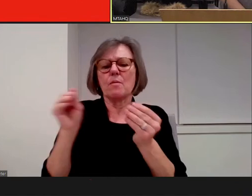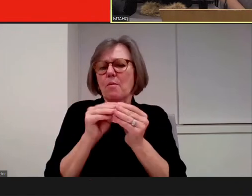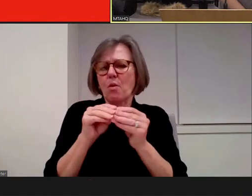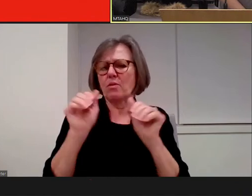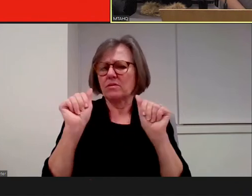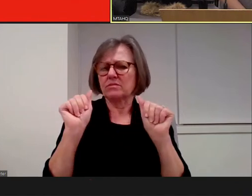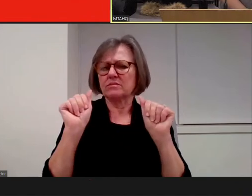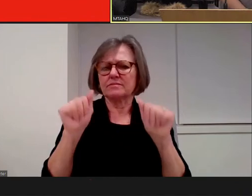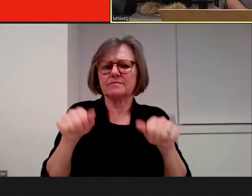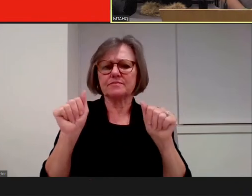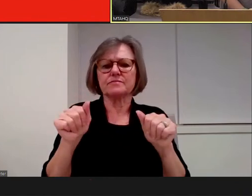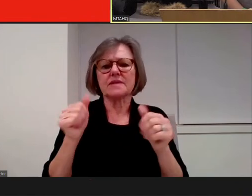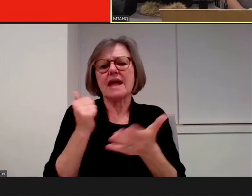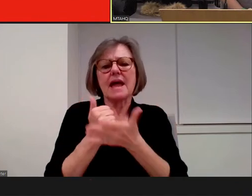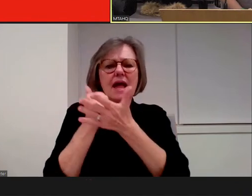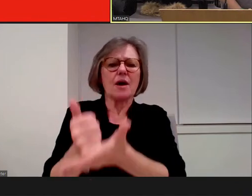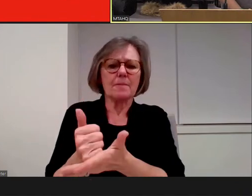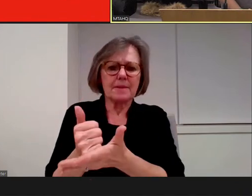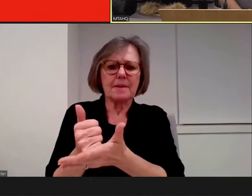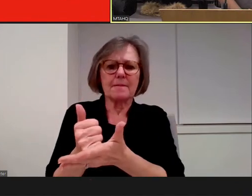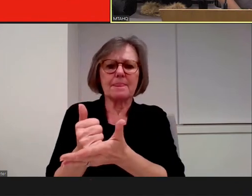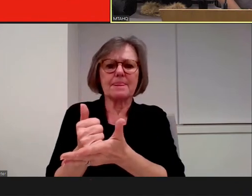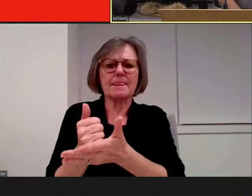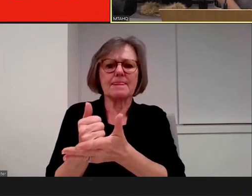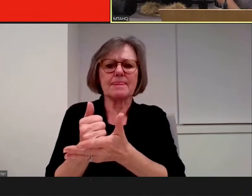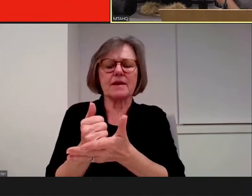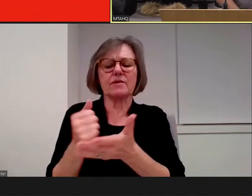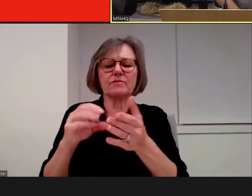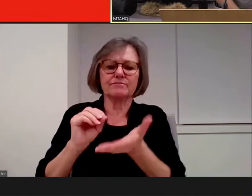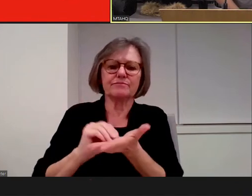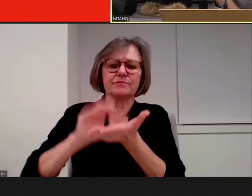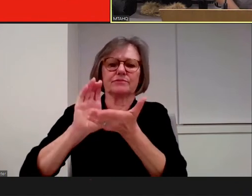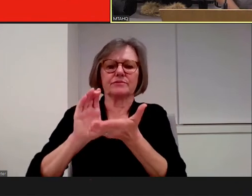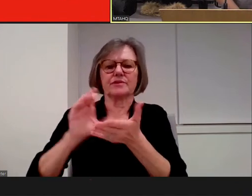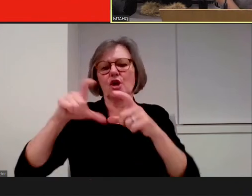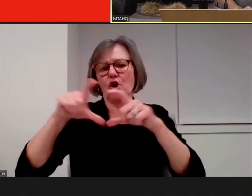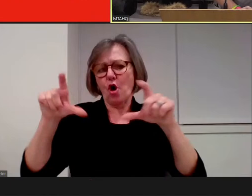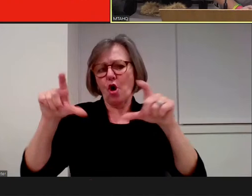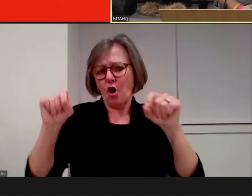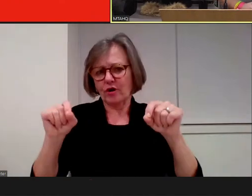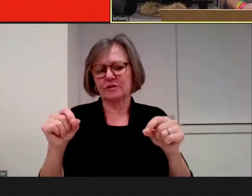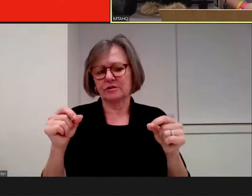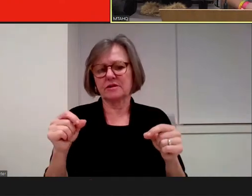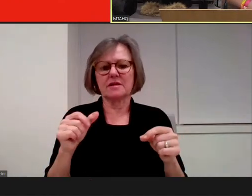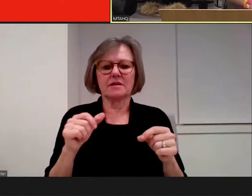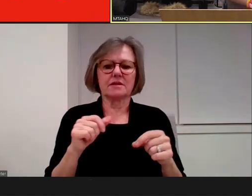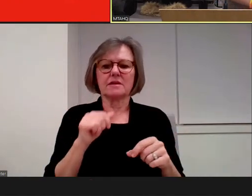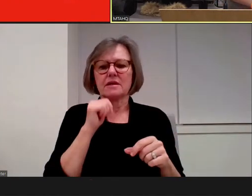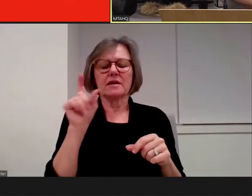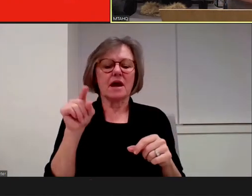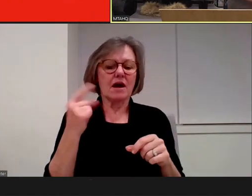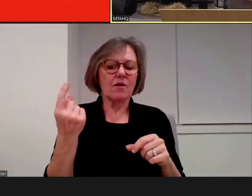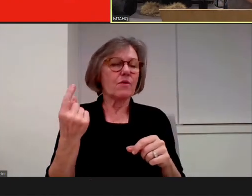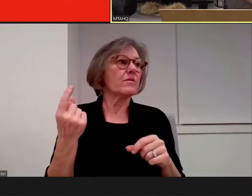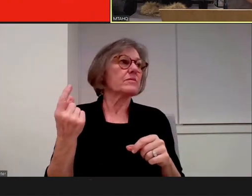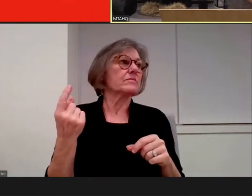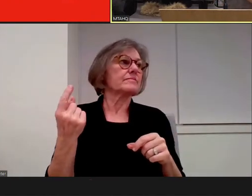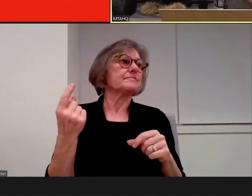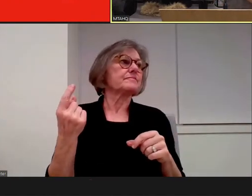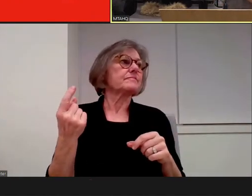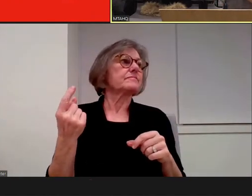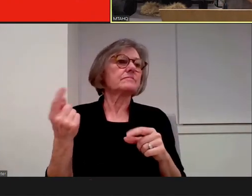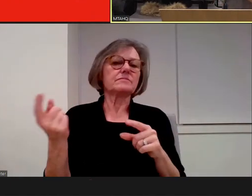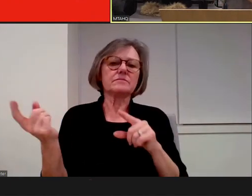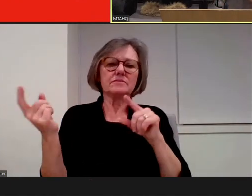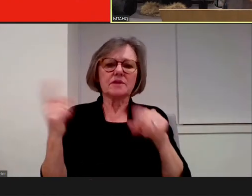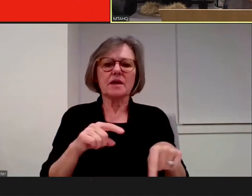capability to help them to recharge their cards. Not only have them come to